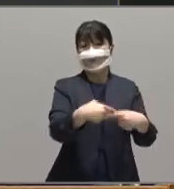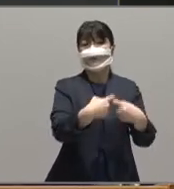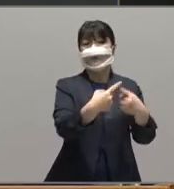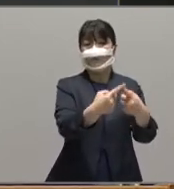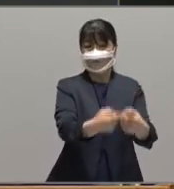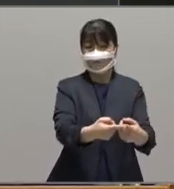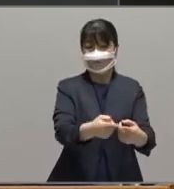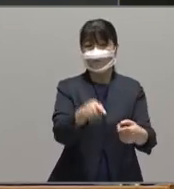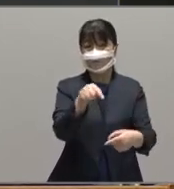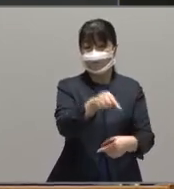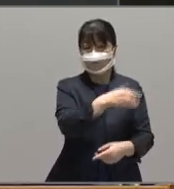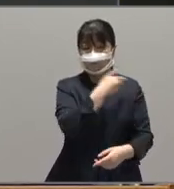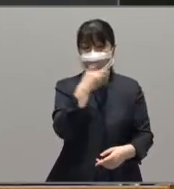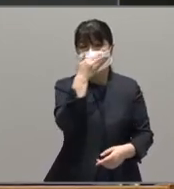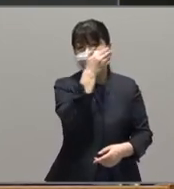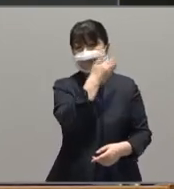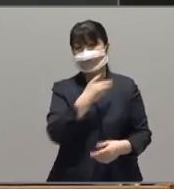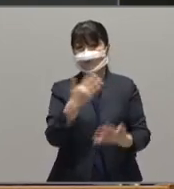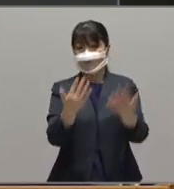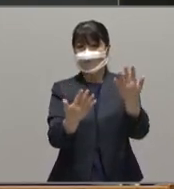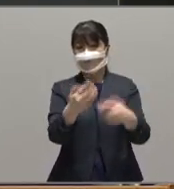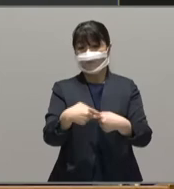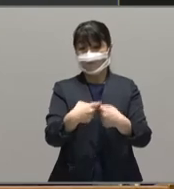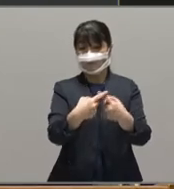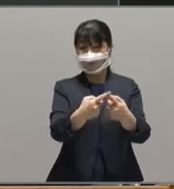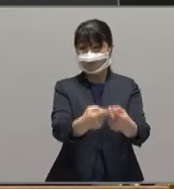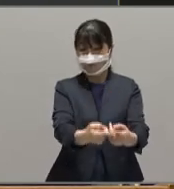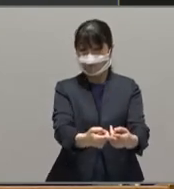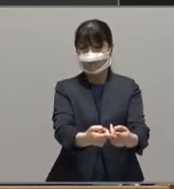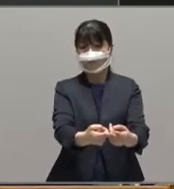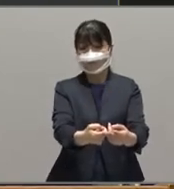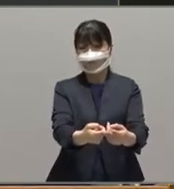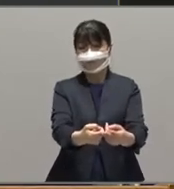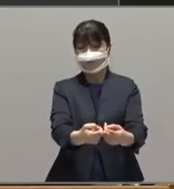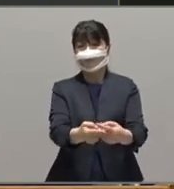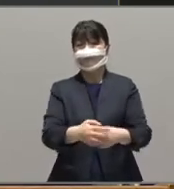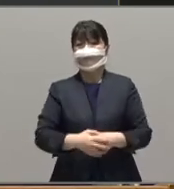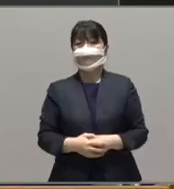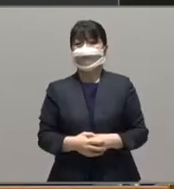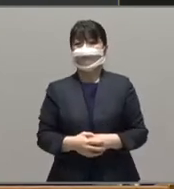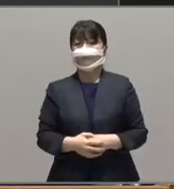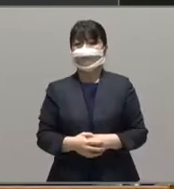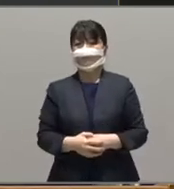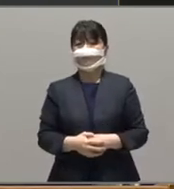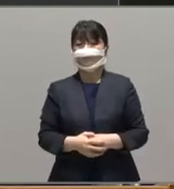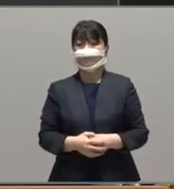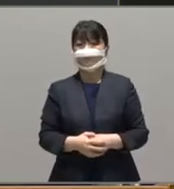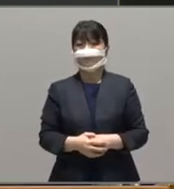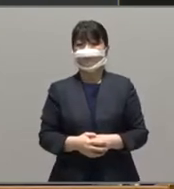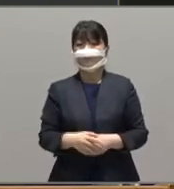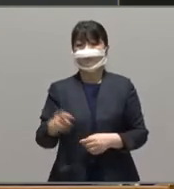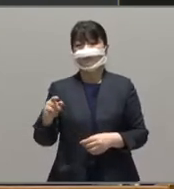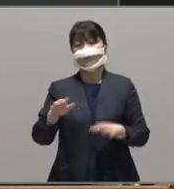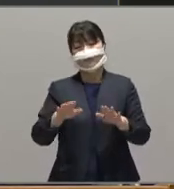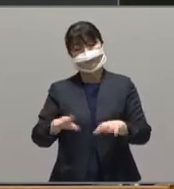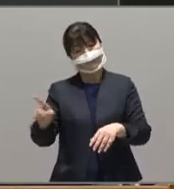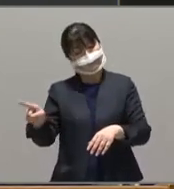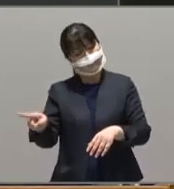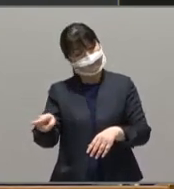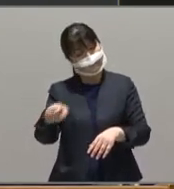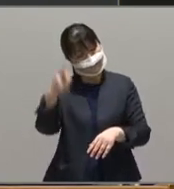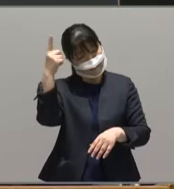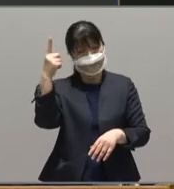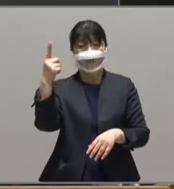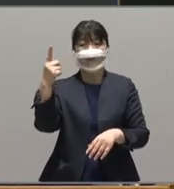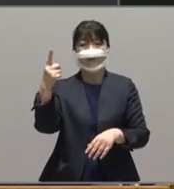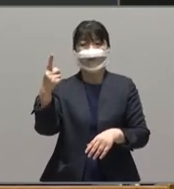In contact with trees and forests, contact with the nature, that's very important. People these days are